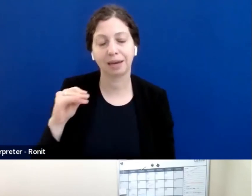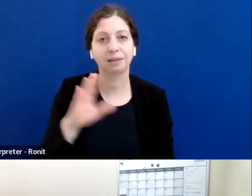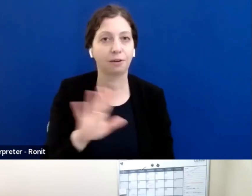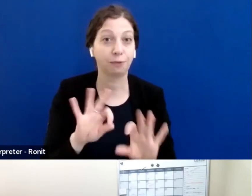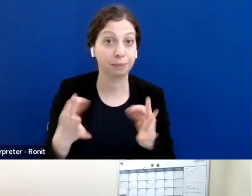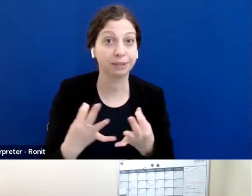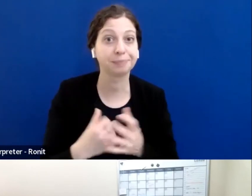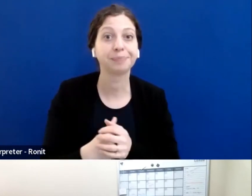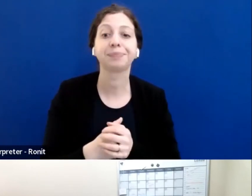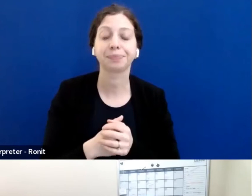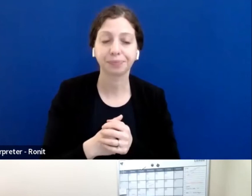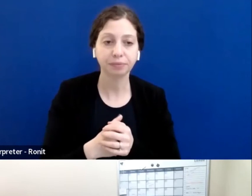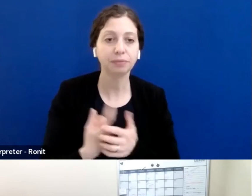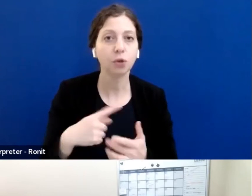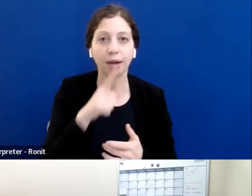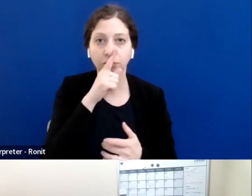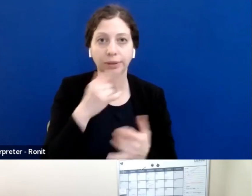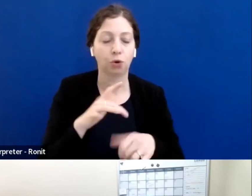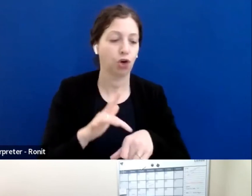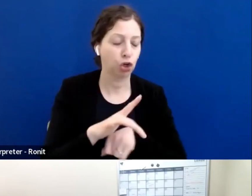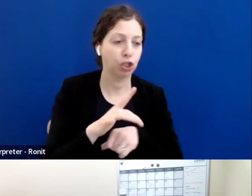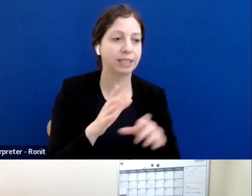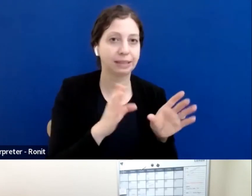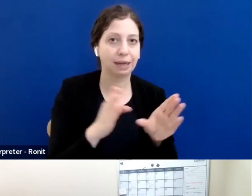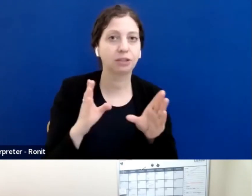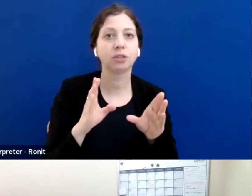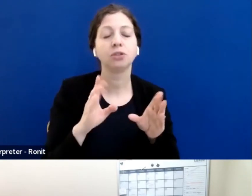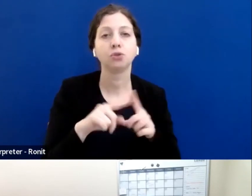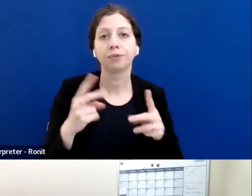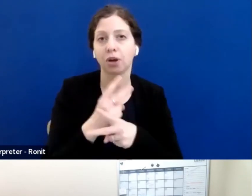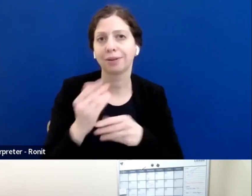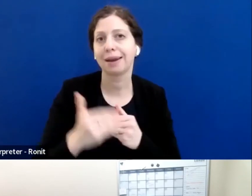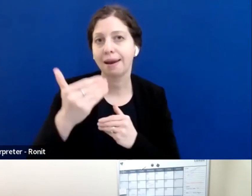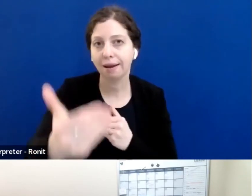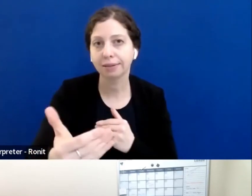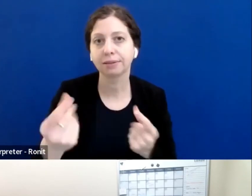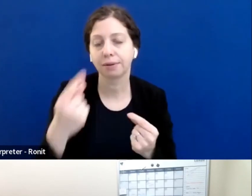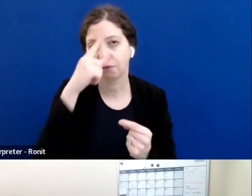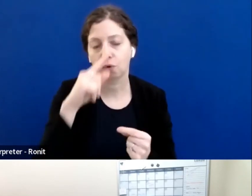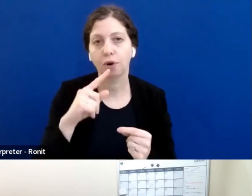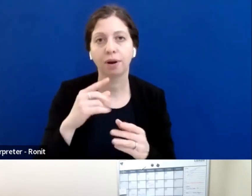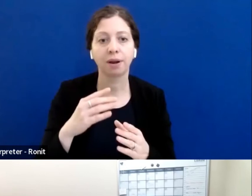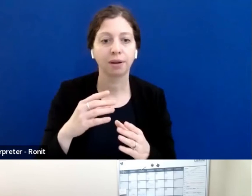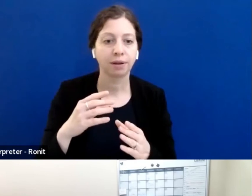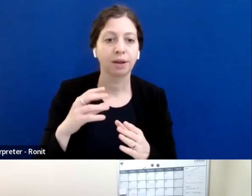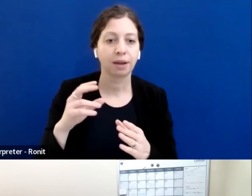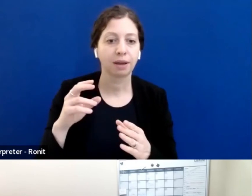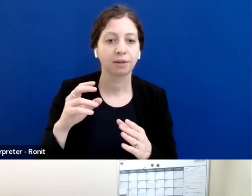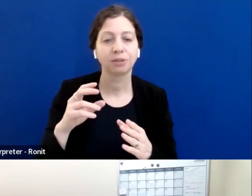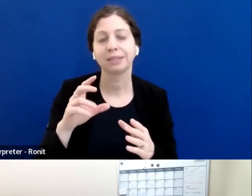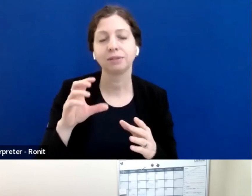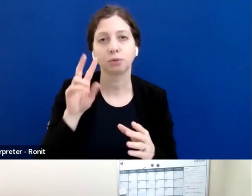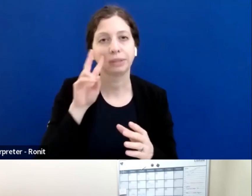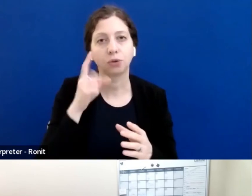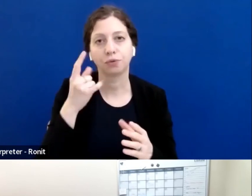families. We're actually in the early stages of figuring out the next steps for the NRAP. So stay tuned on